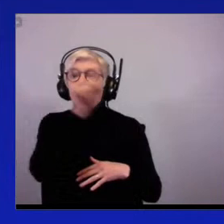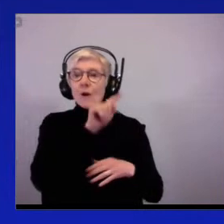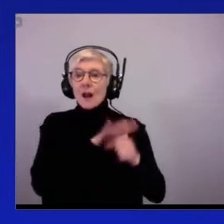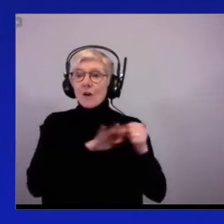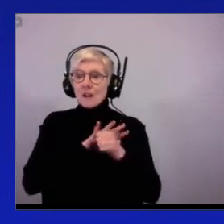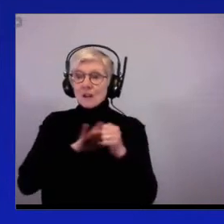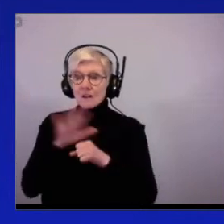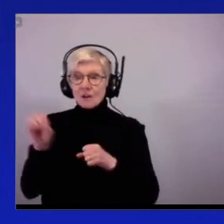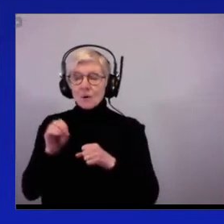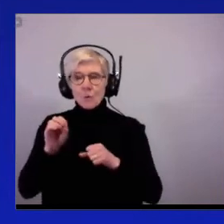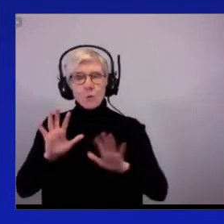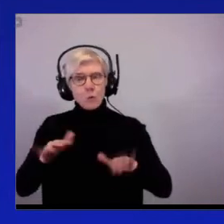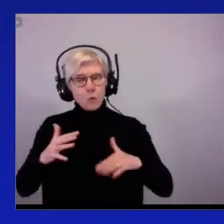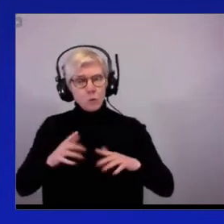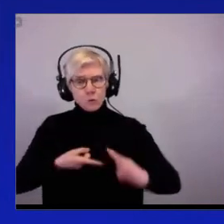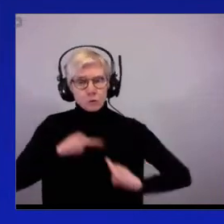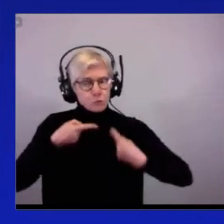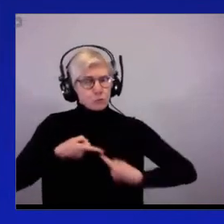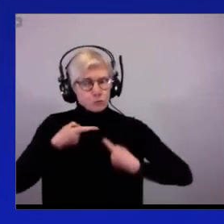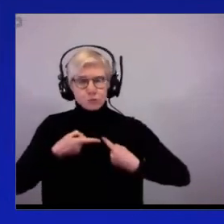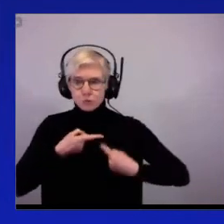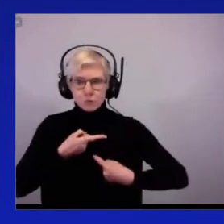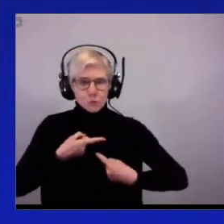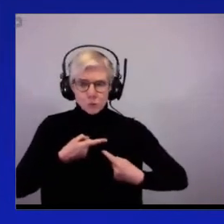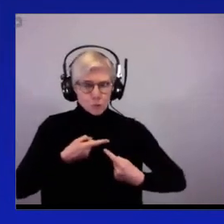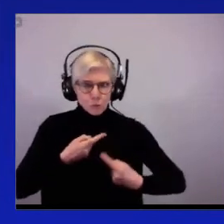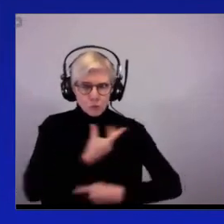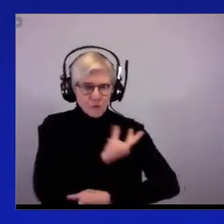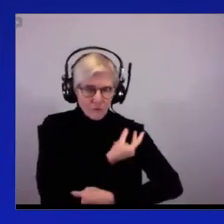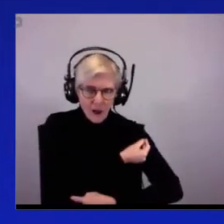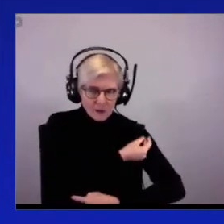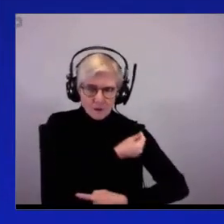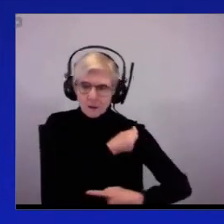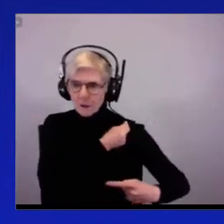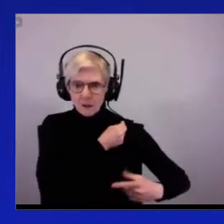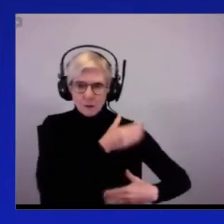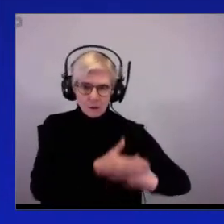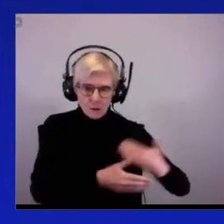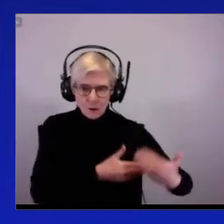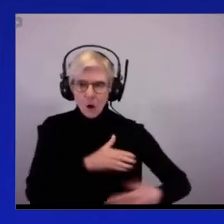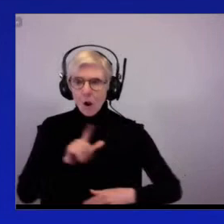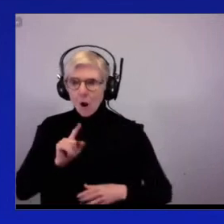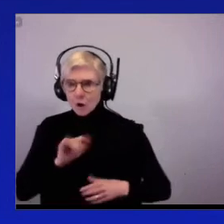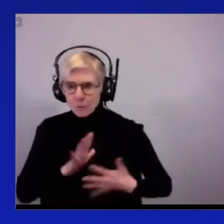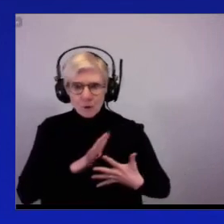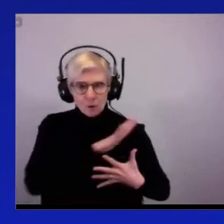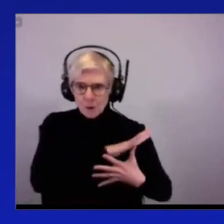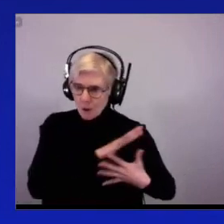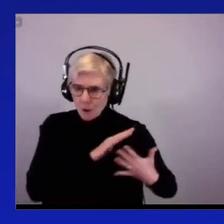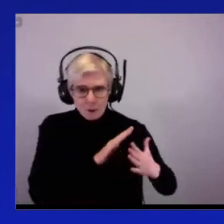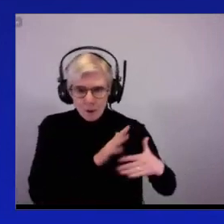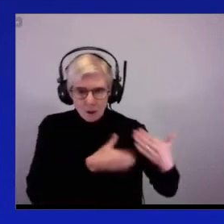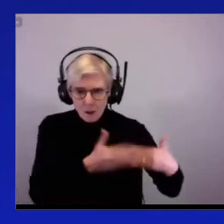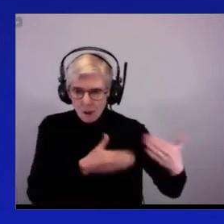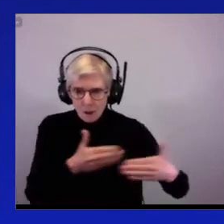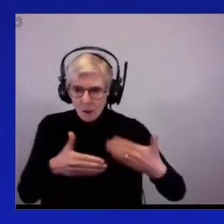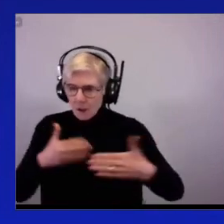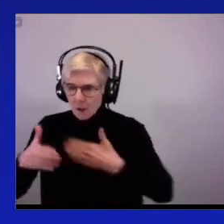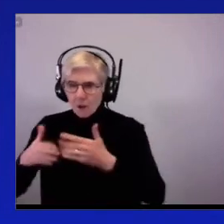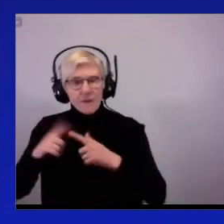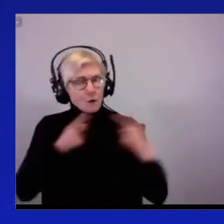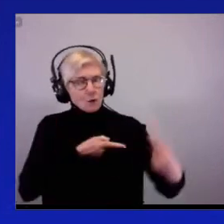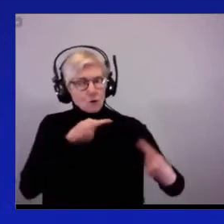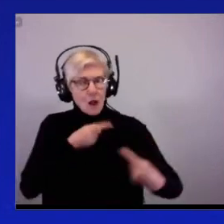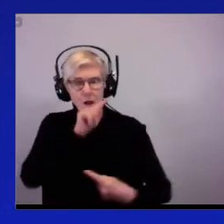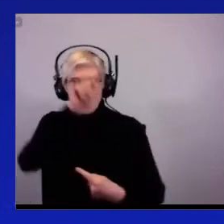delivering vaccine in the early stages, of delivering that to long-term care facilities, as well as to